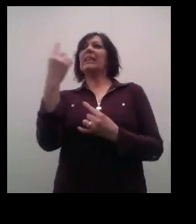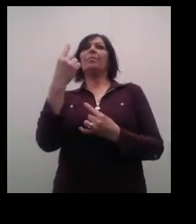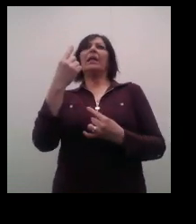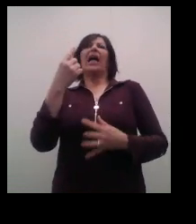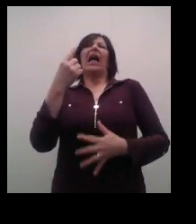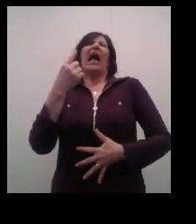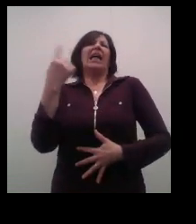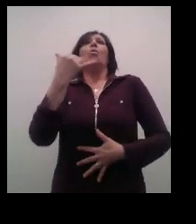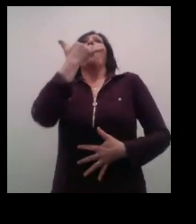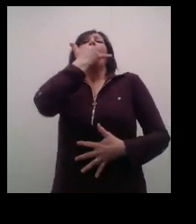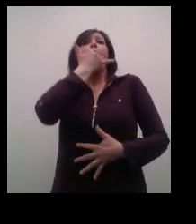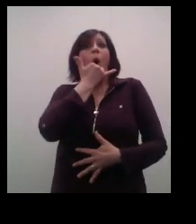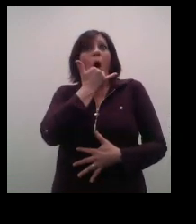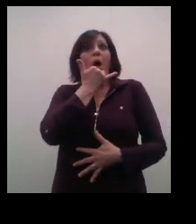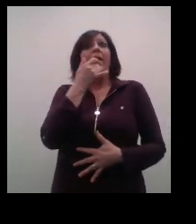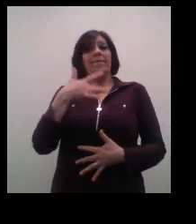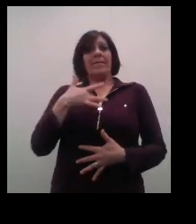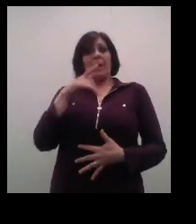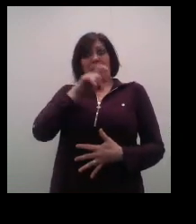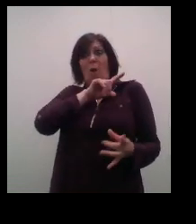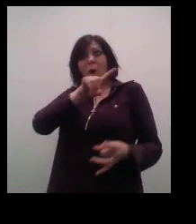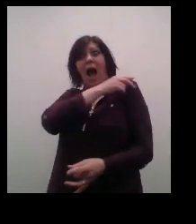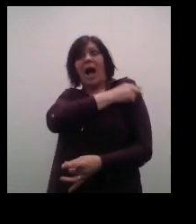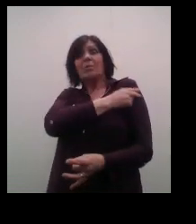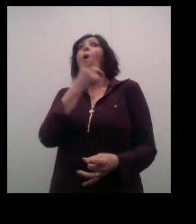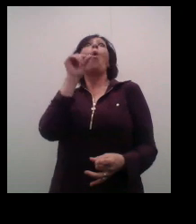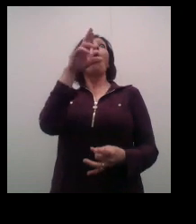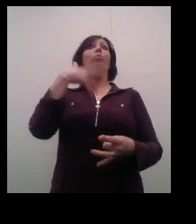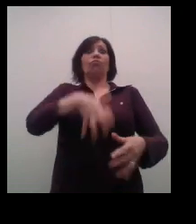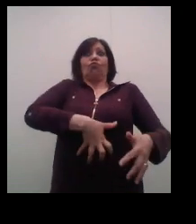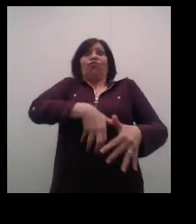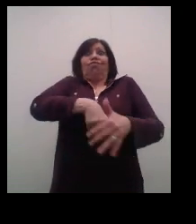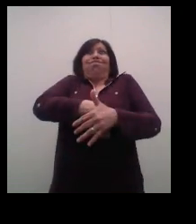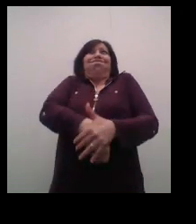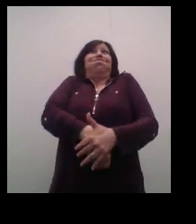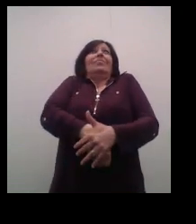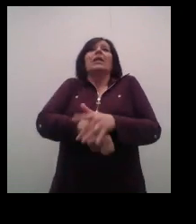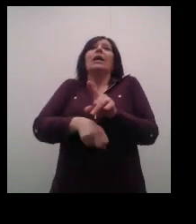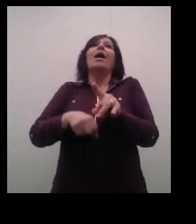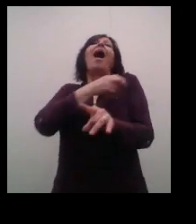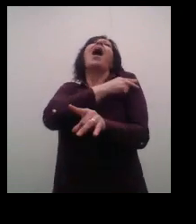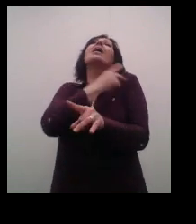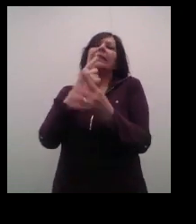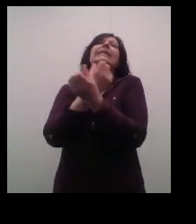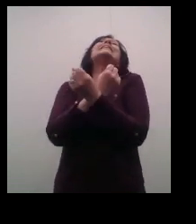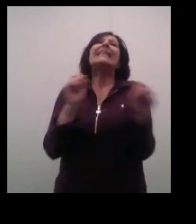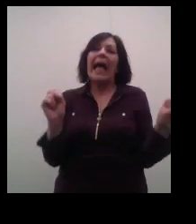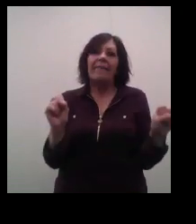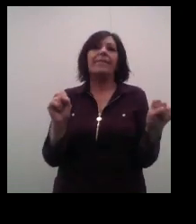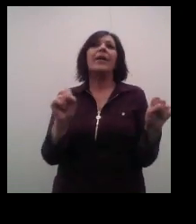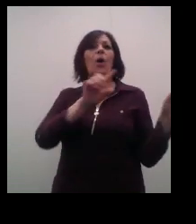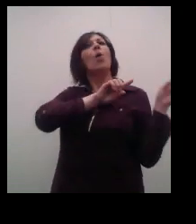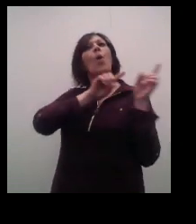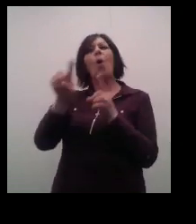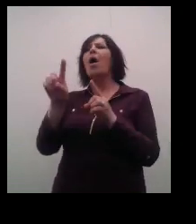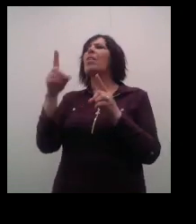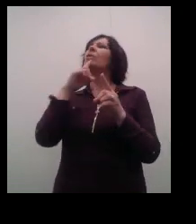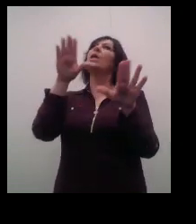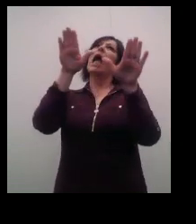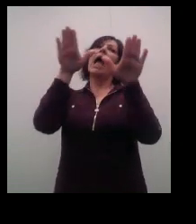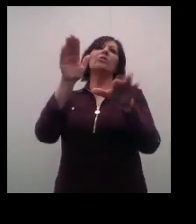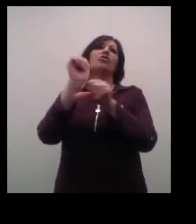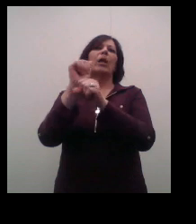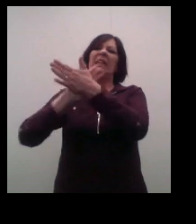belly pain, or it's time to deliver a baby, the hospitals are safe places. They're doing an excellent job